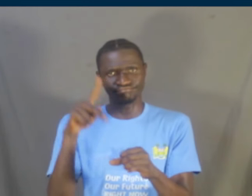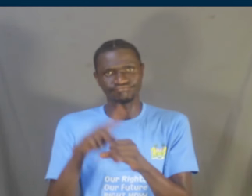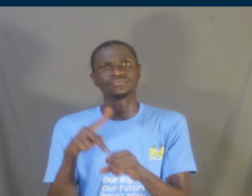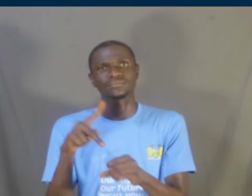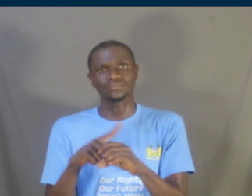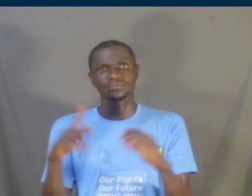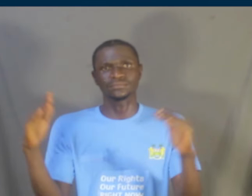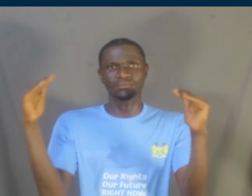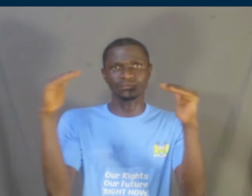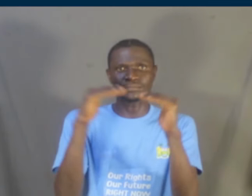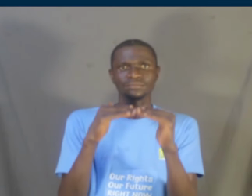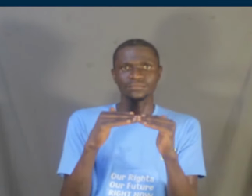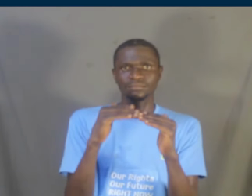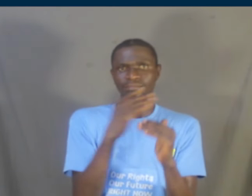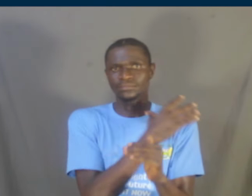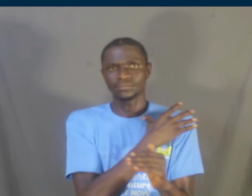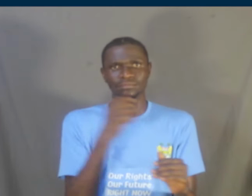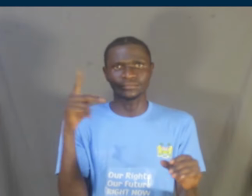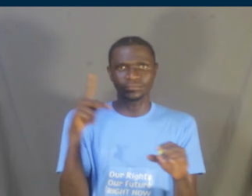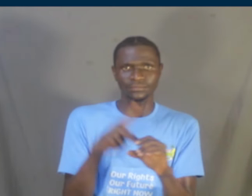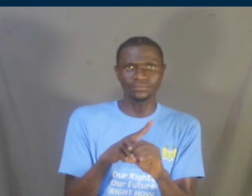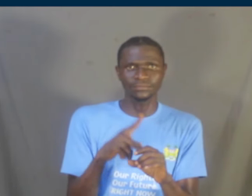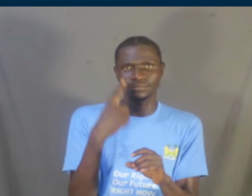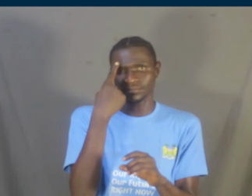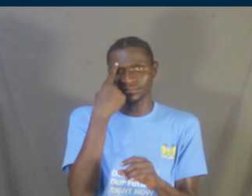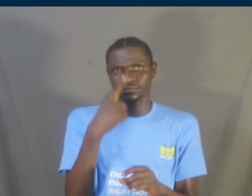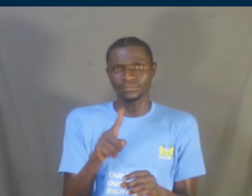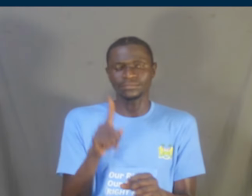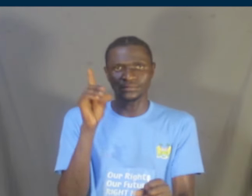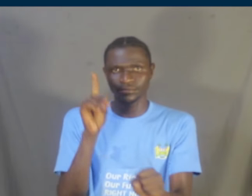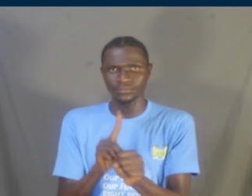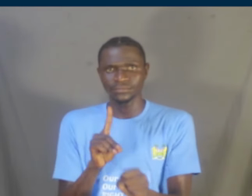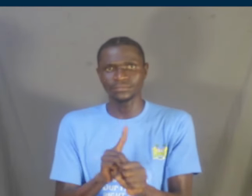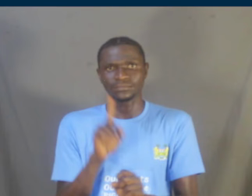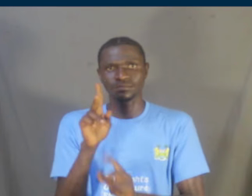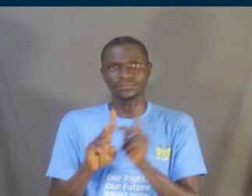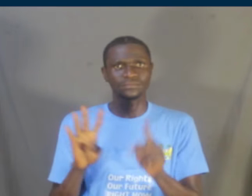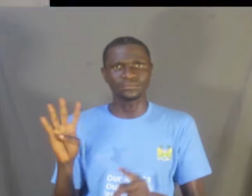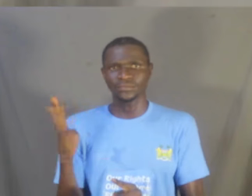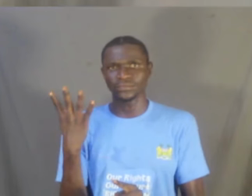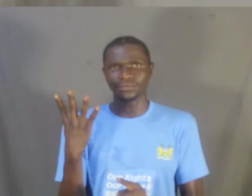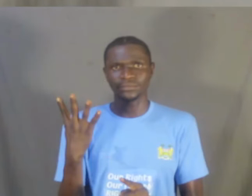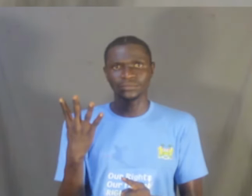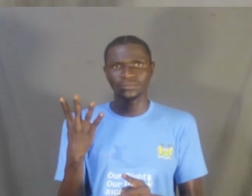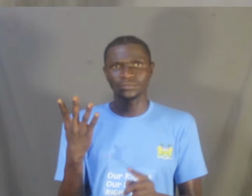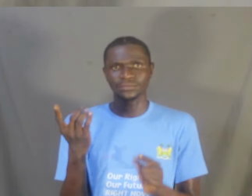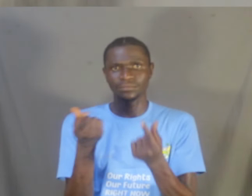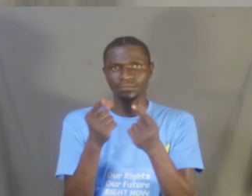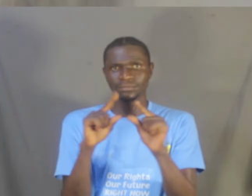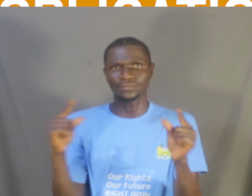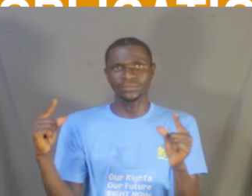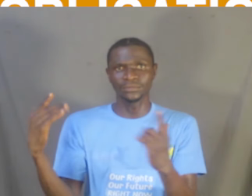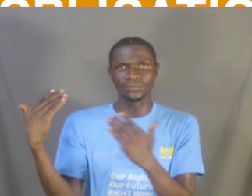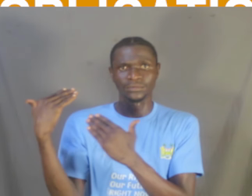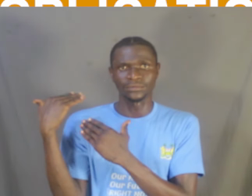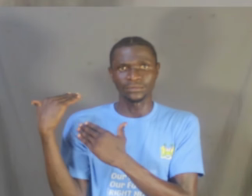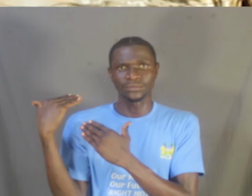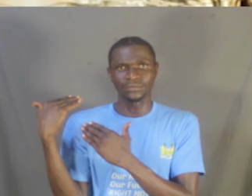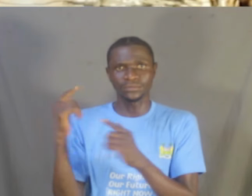equality, accessibility, and respect for the evolving capacity of children with disability. Article 4.